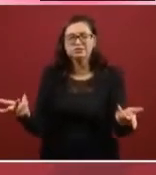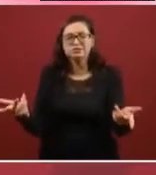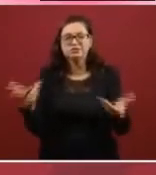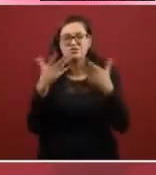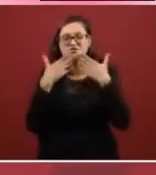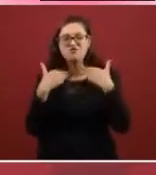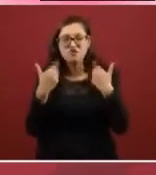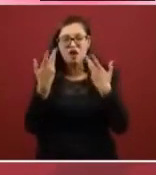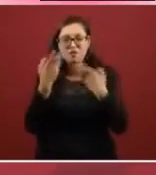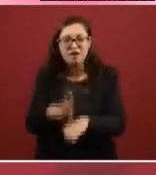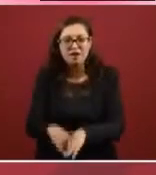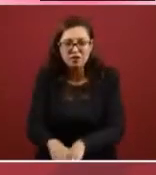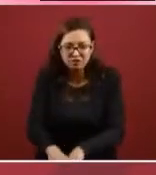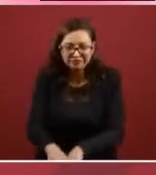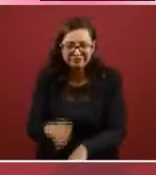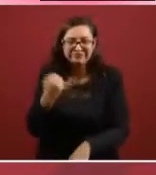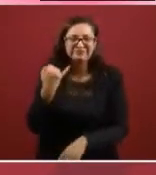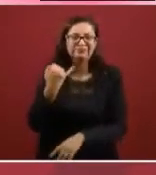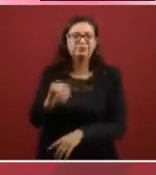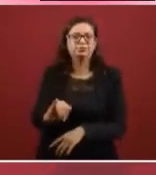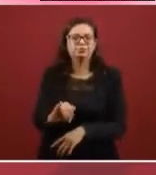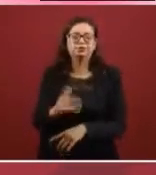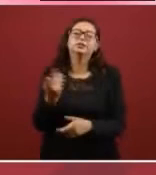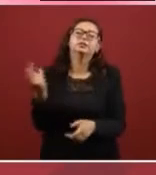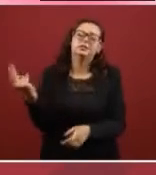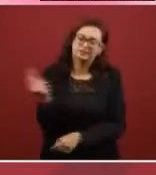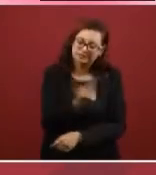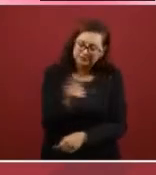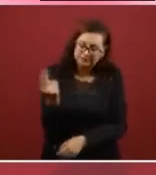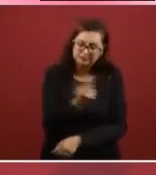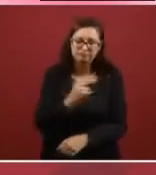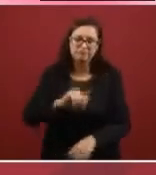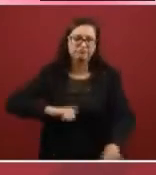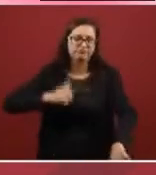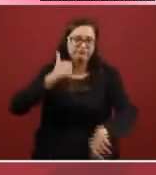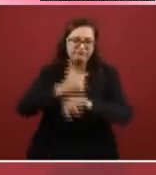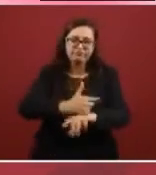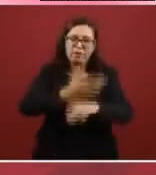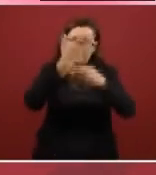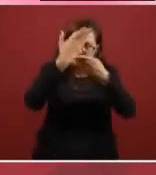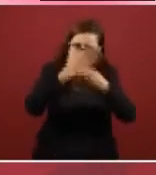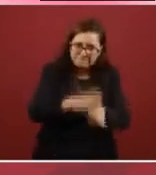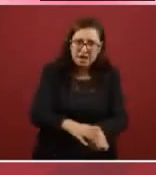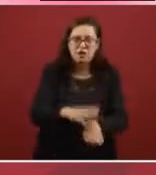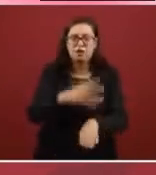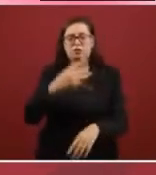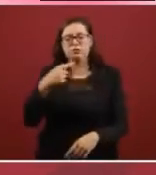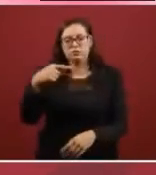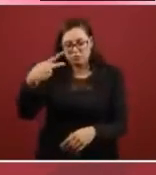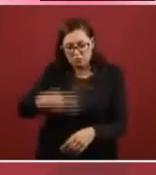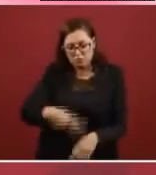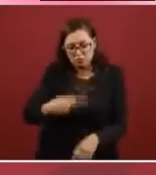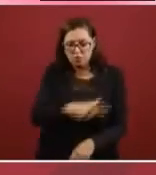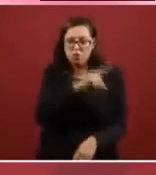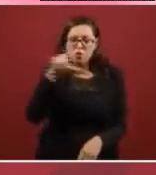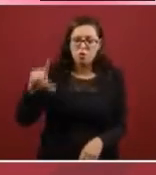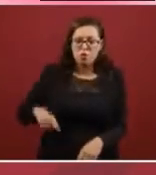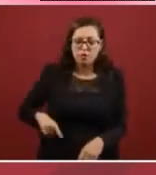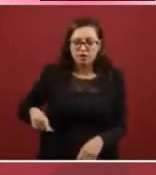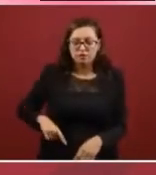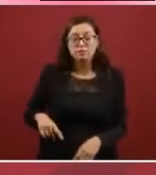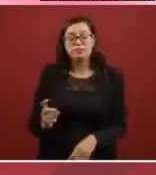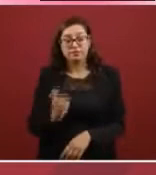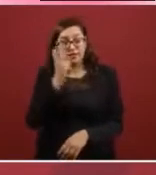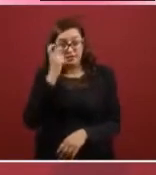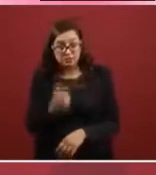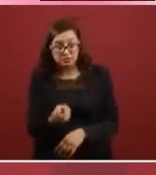de Bienestar. Banks for well-being. El centro integrador también. Also, the integrating center un referente will be